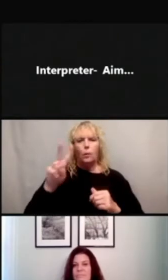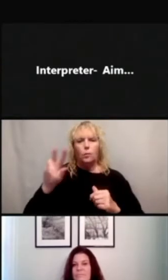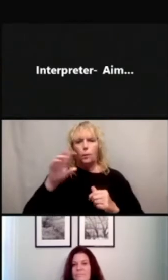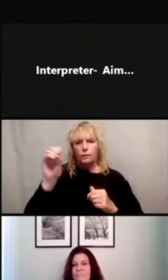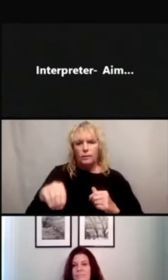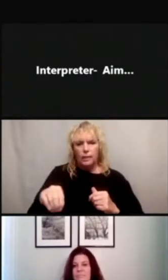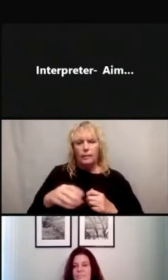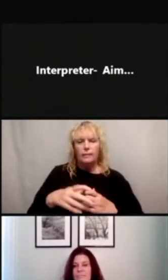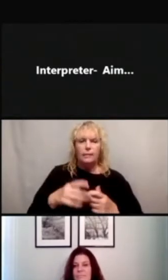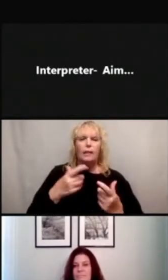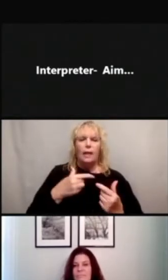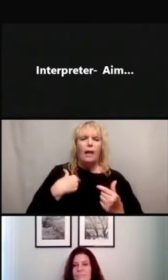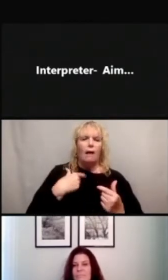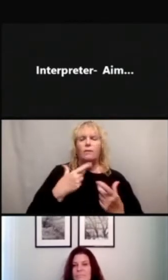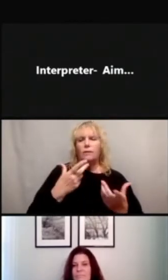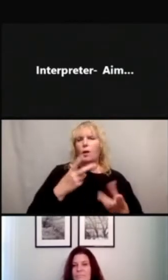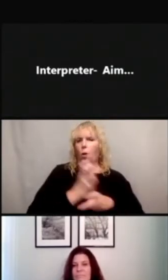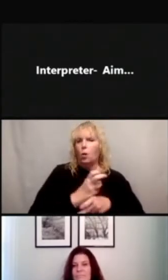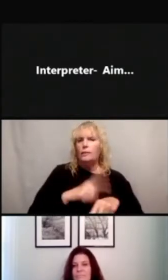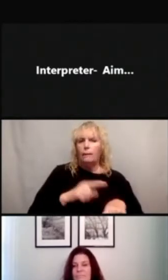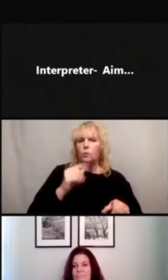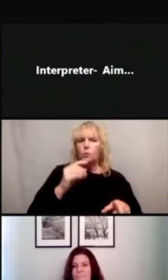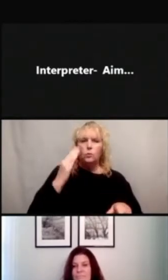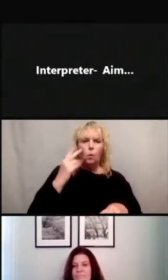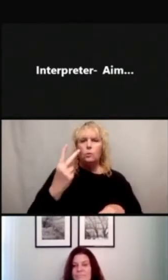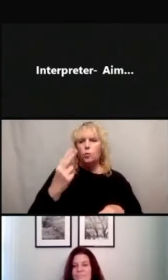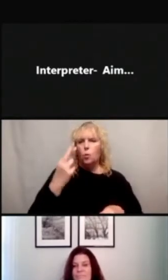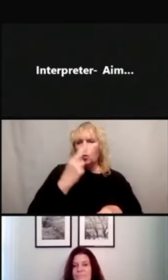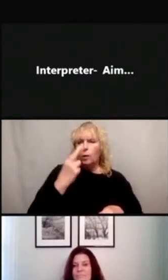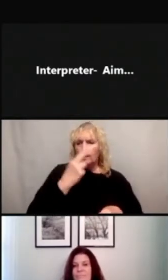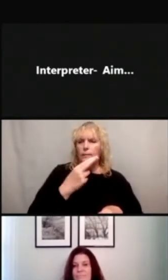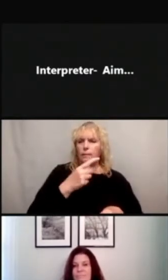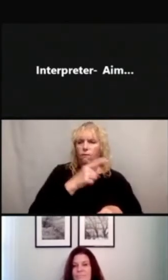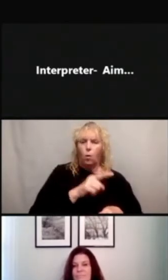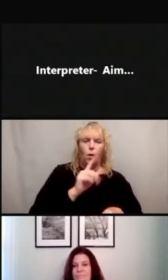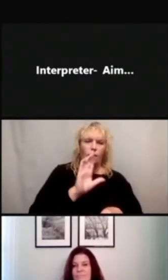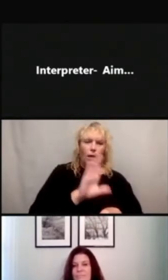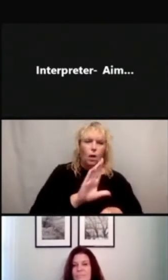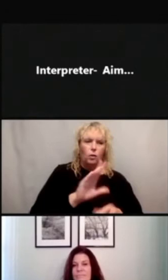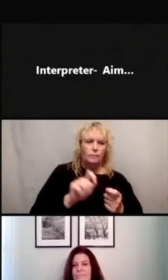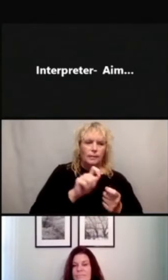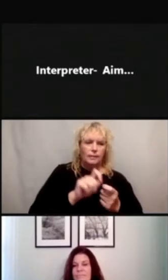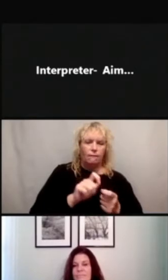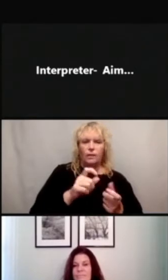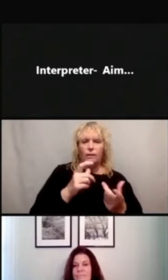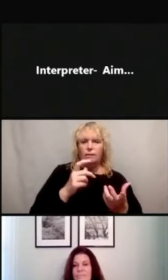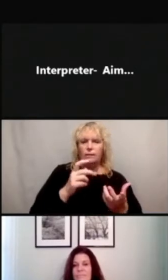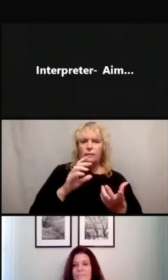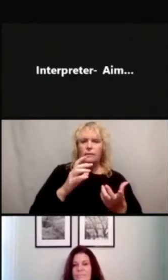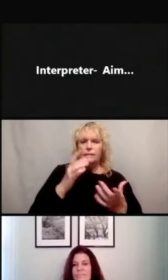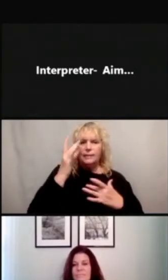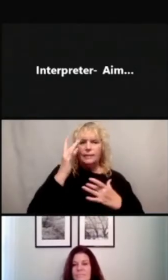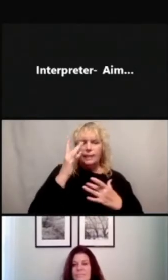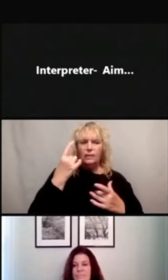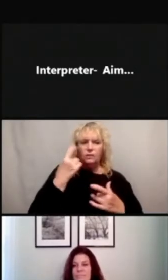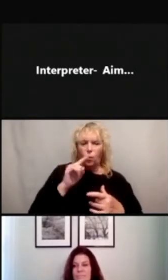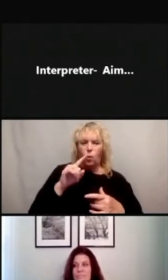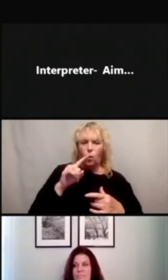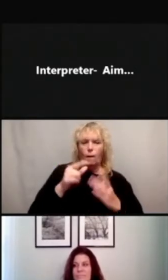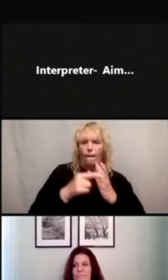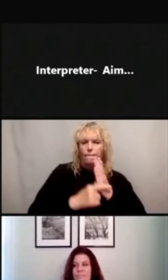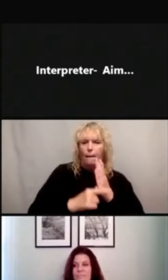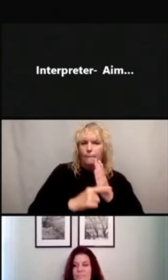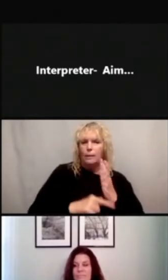difficulty given 2 reasons why a person should be tested for a specific disease after reading a pamphlet that